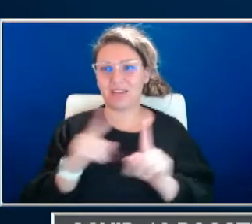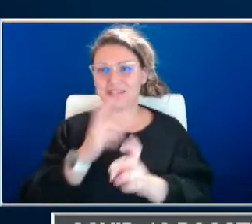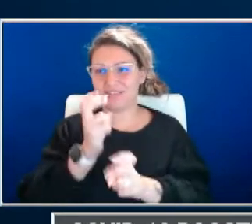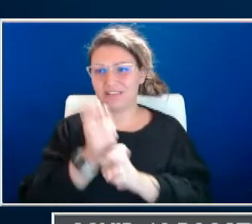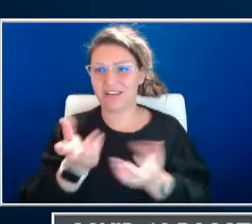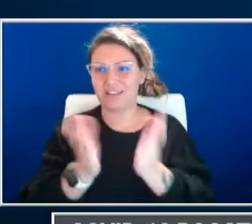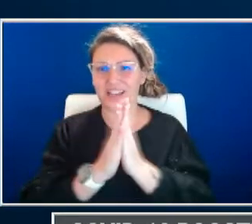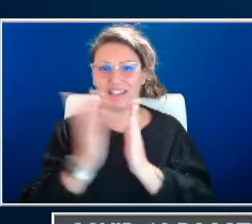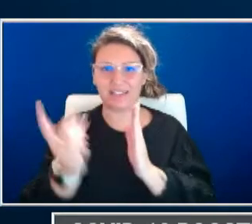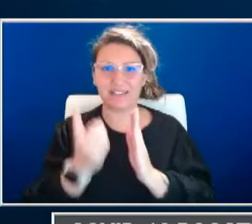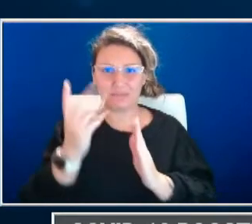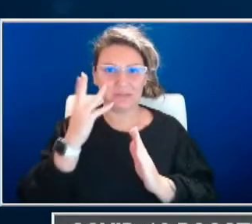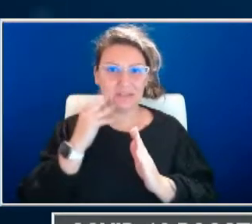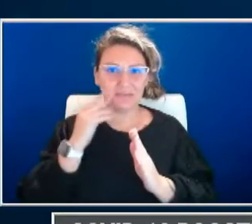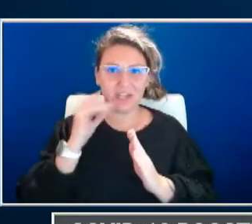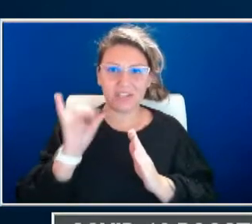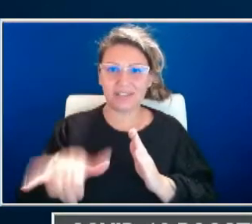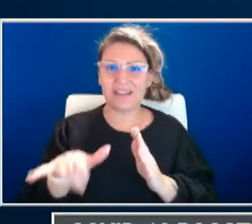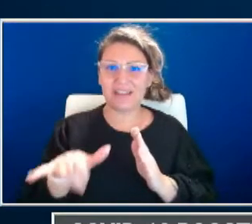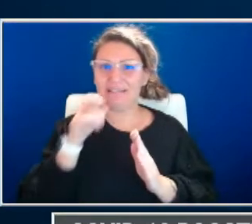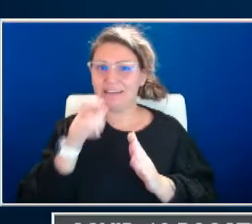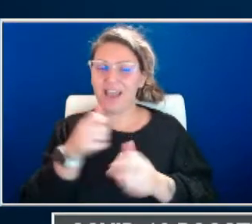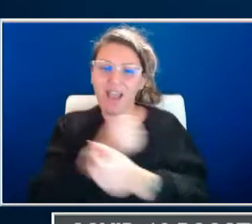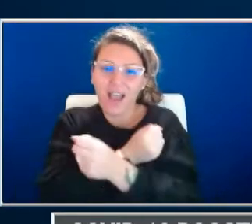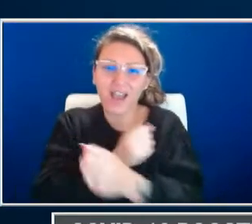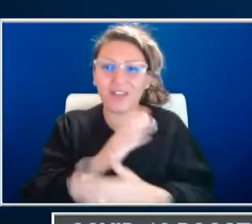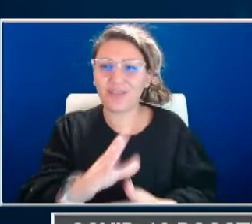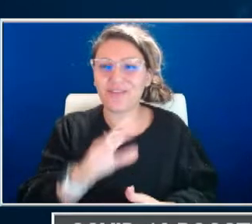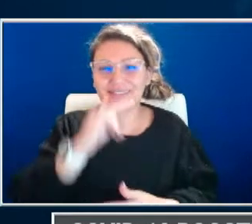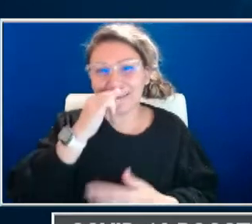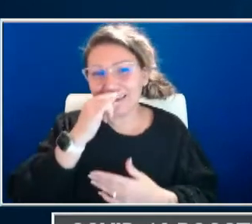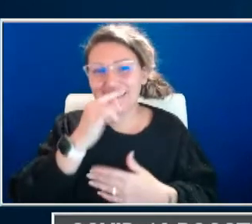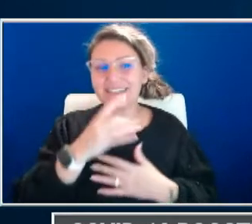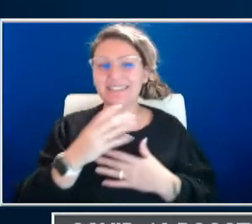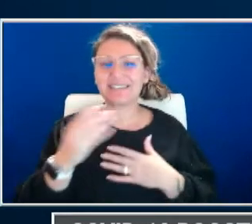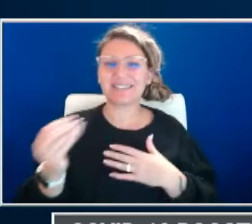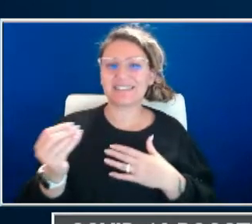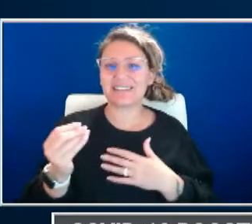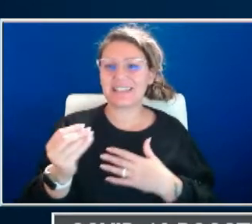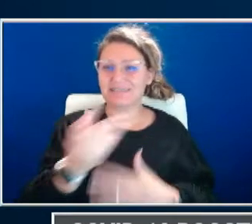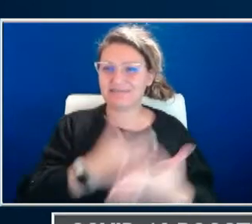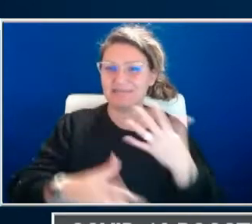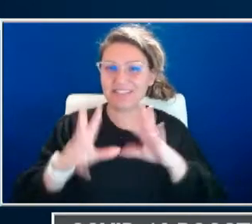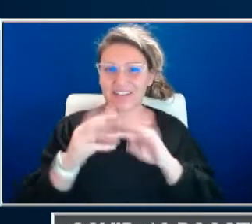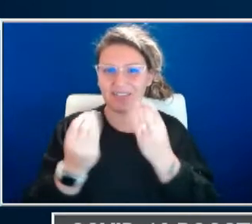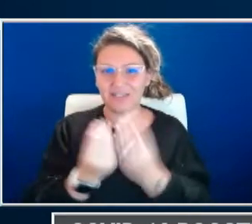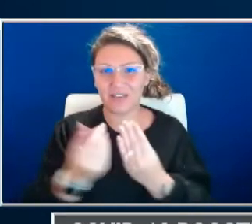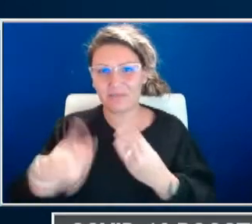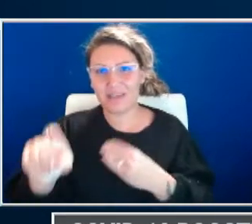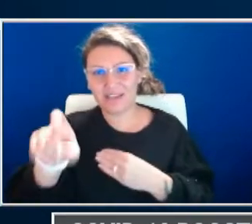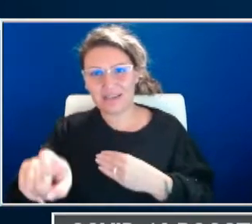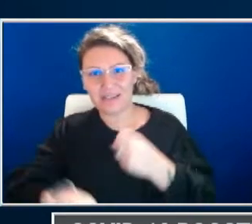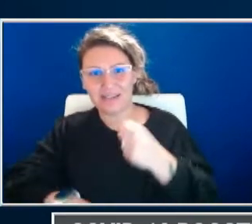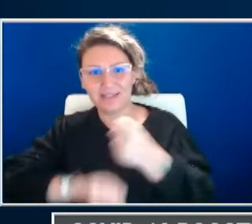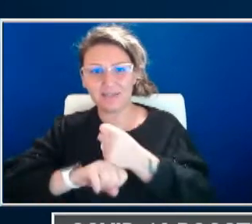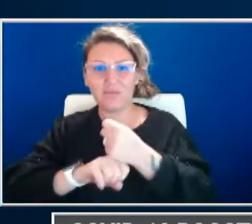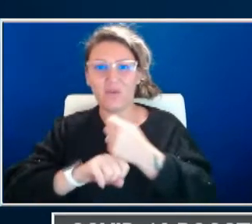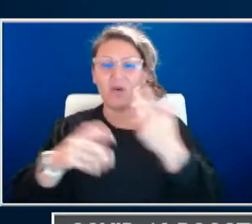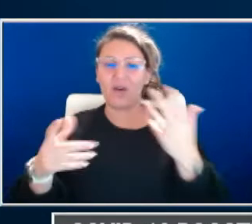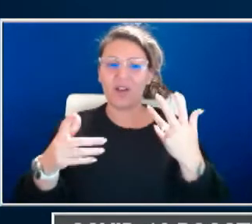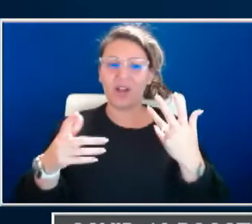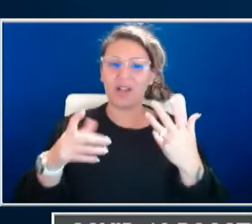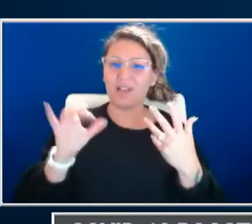something like this to not hug their babies, and be around family. They really need that support. I always think that's got to be, just that